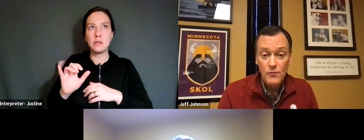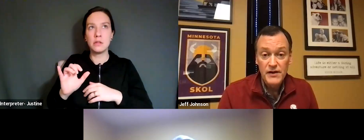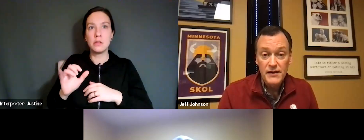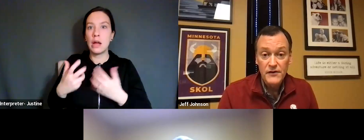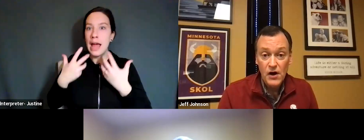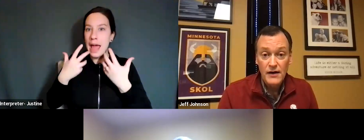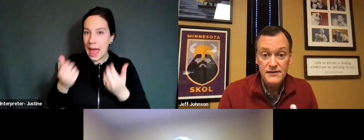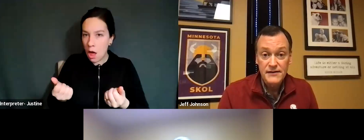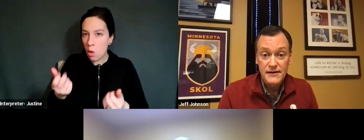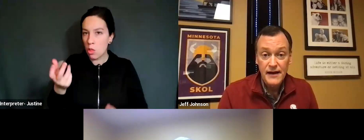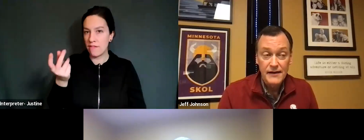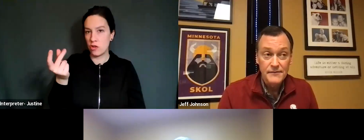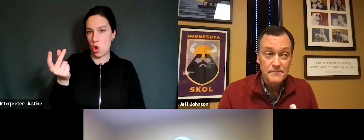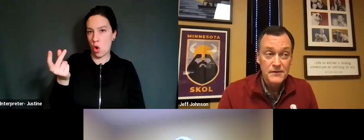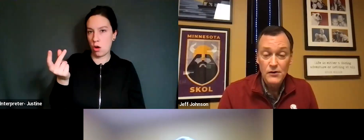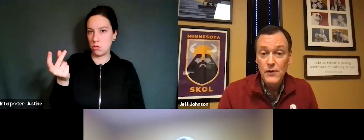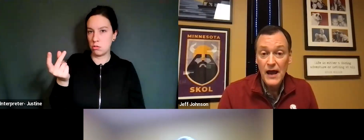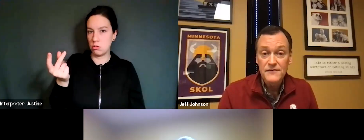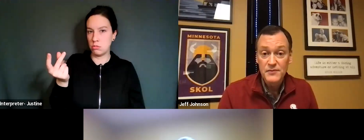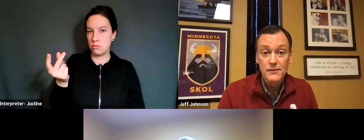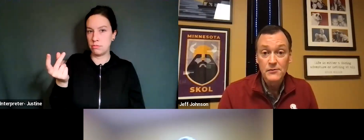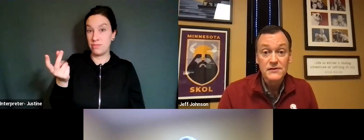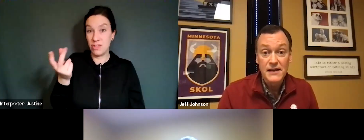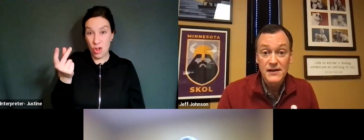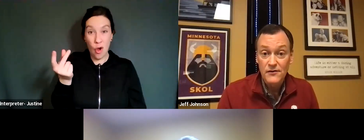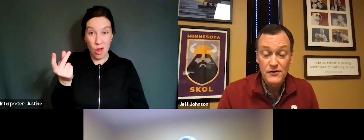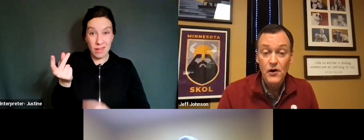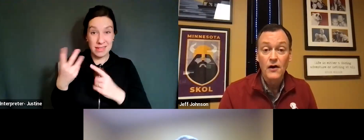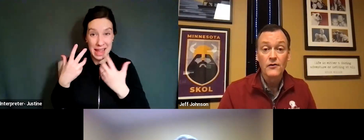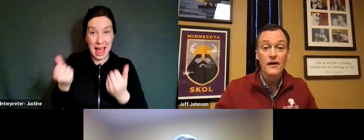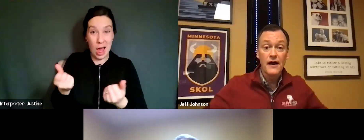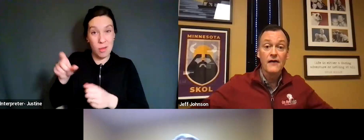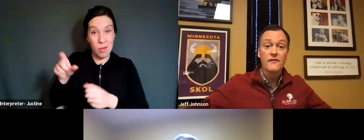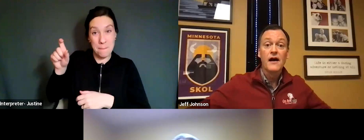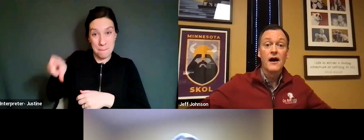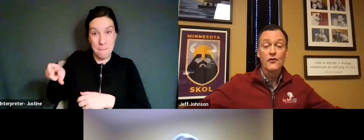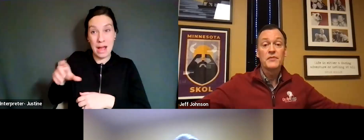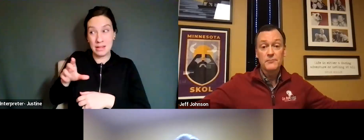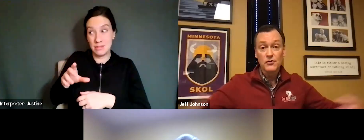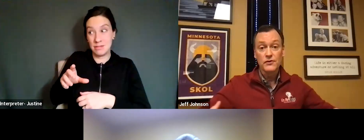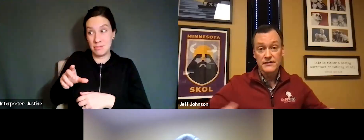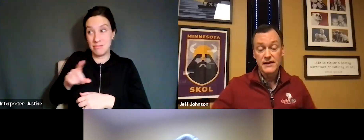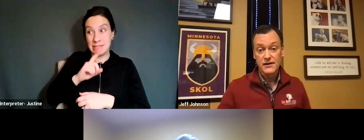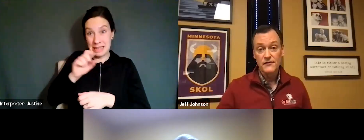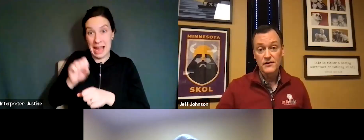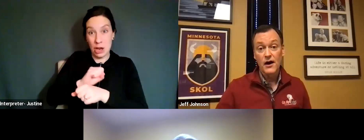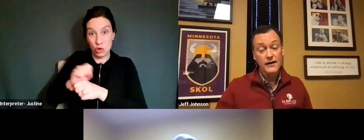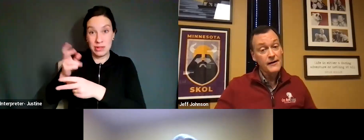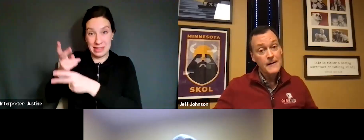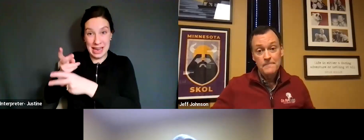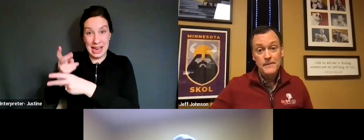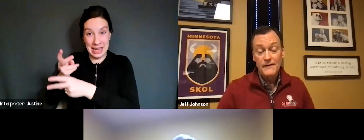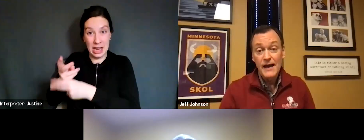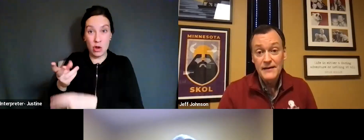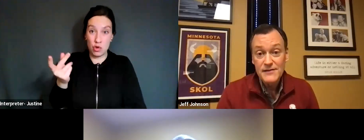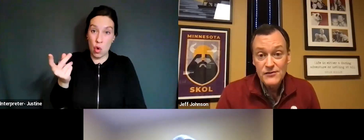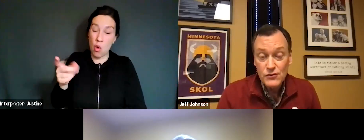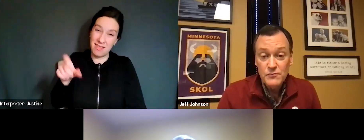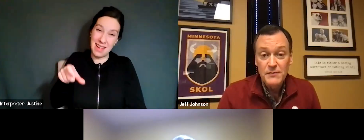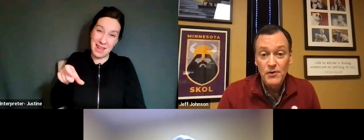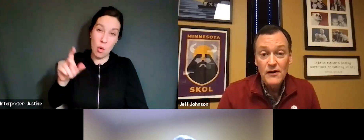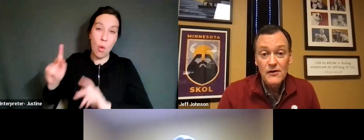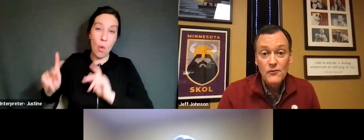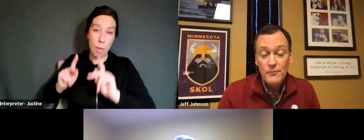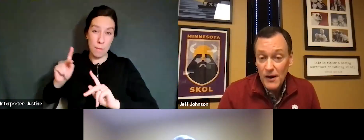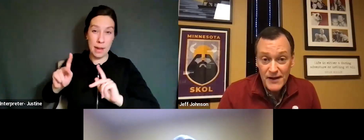health and well-being of the dogs. And you know, you have to be able to take care of the dog or have other people who can take care of the dog. And that does